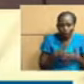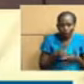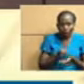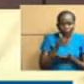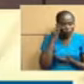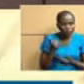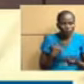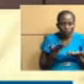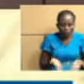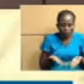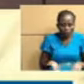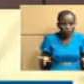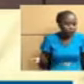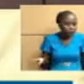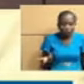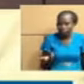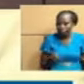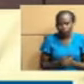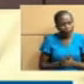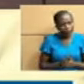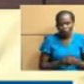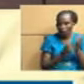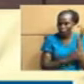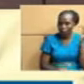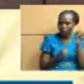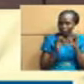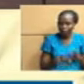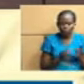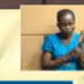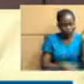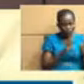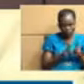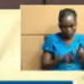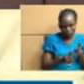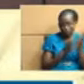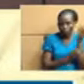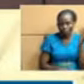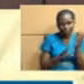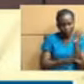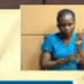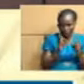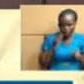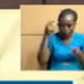poor. We are not poor as a people. We're not poor as a country. No. We're not poor as a people. Only that the mindset tells us that we're supposed